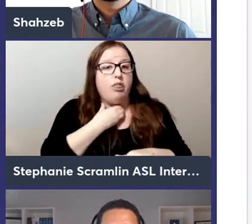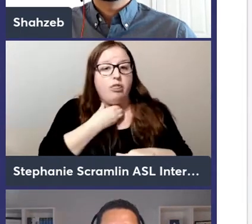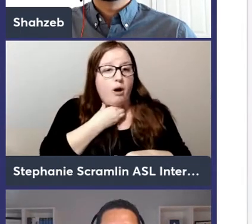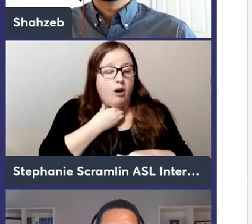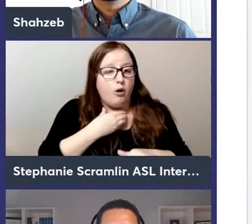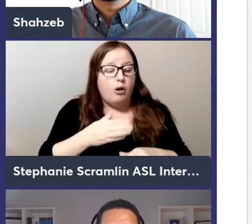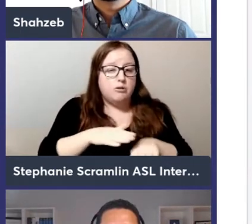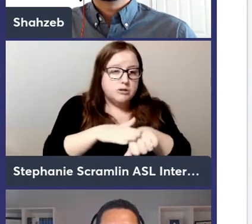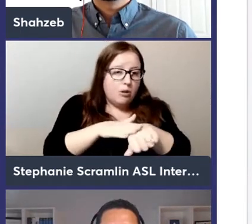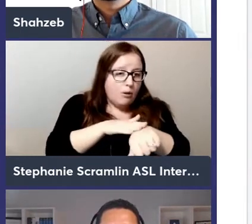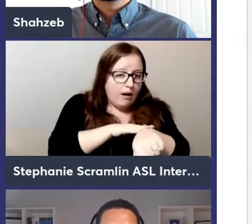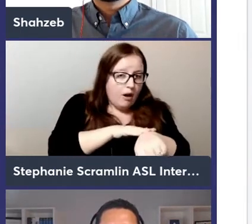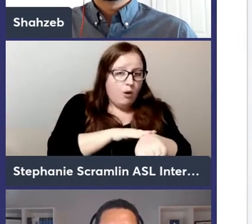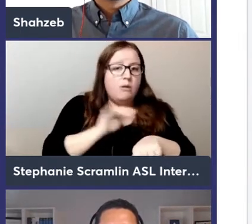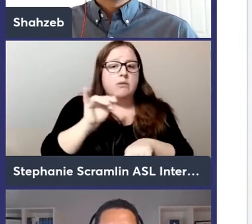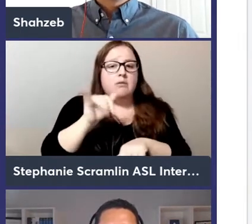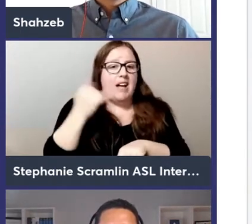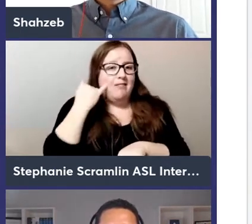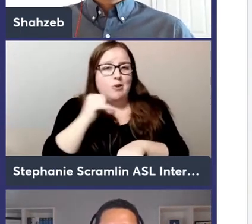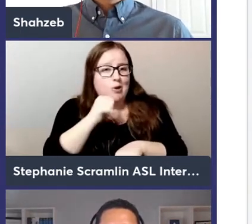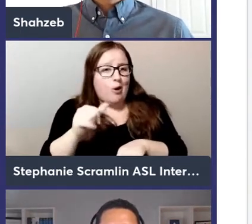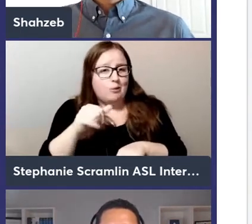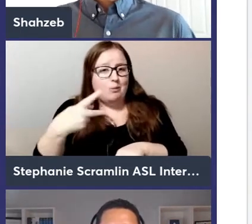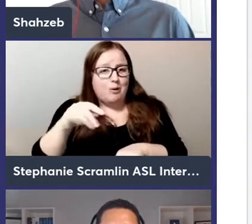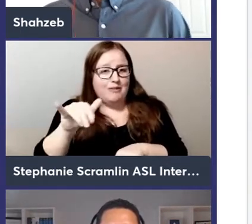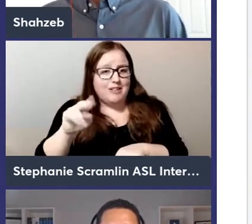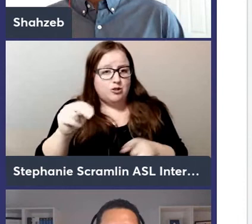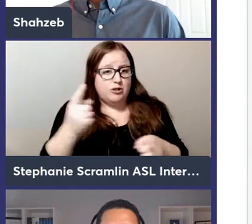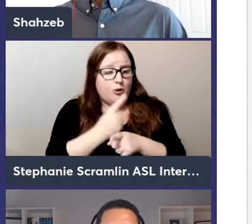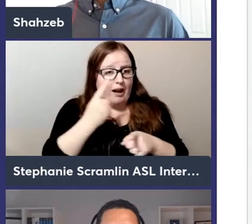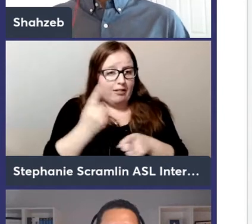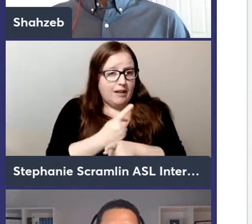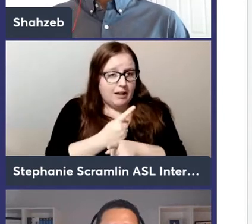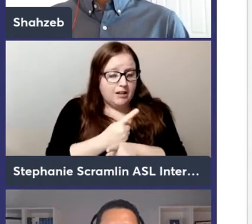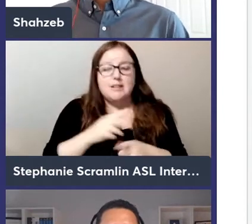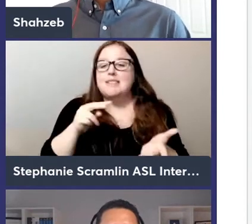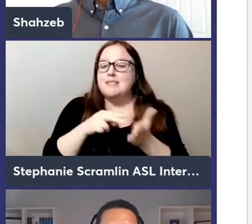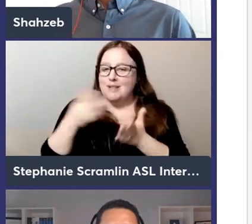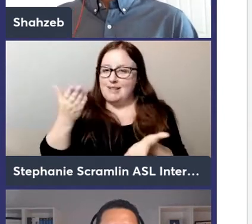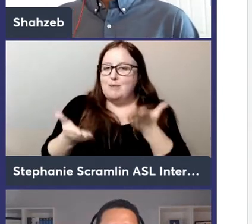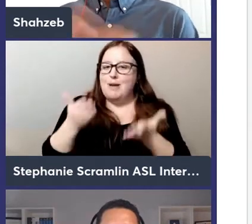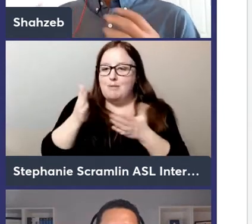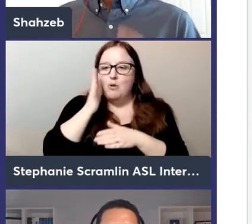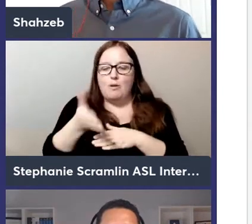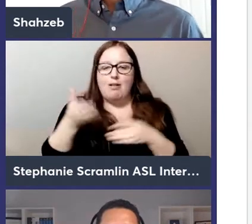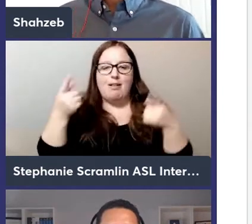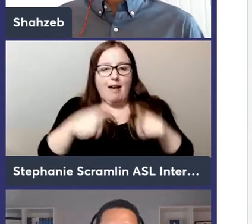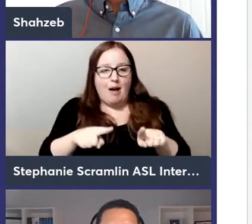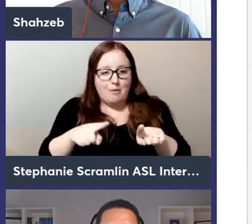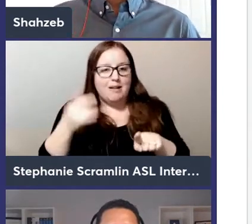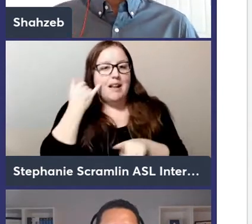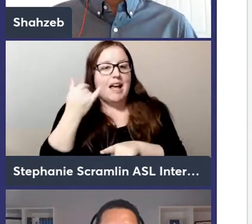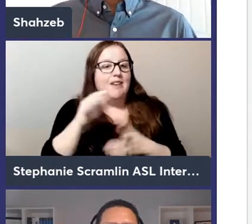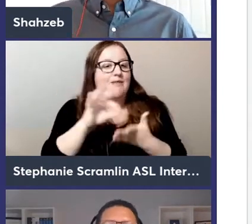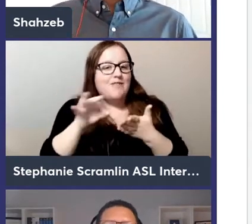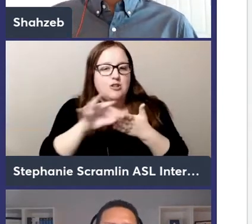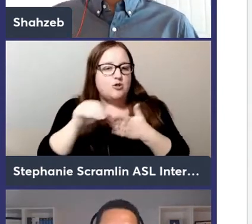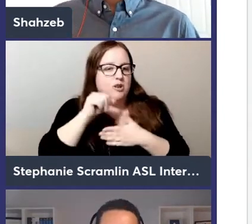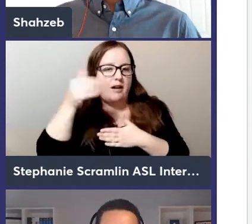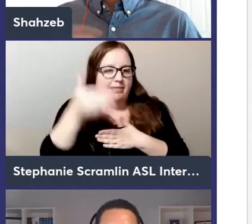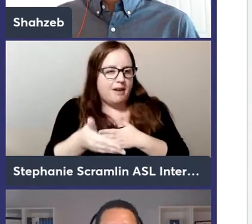capacity units if you don't provision it correctly? So that would have happened if this feature was not there.